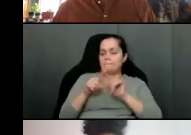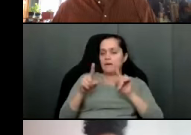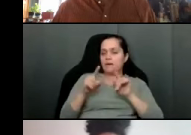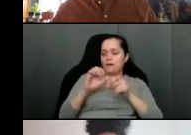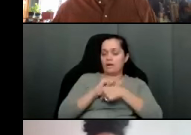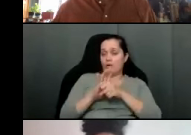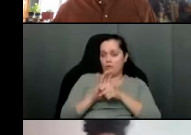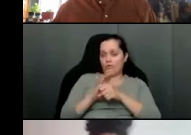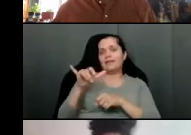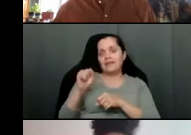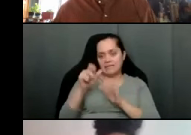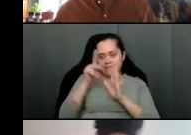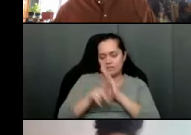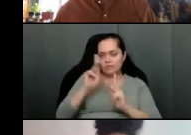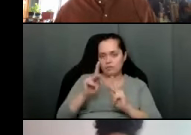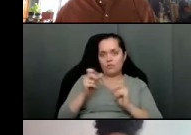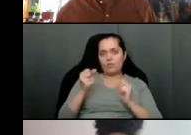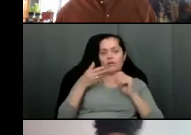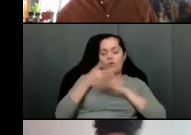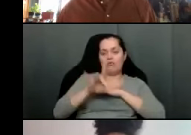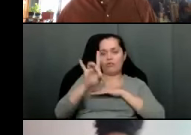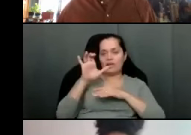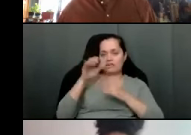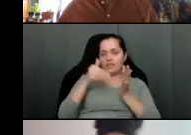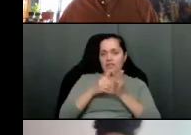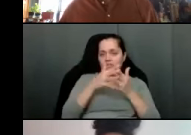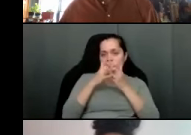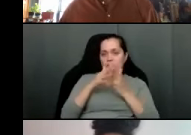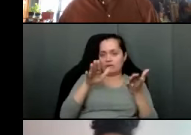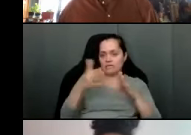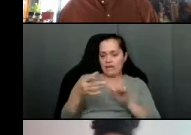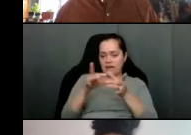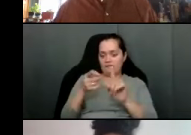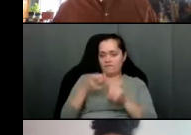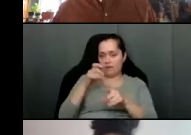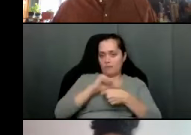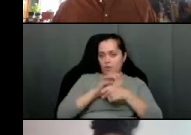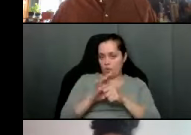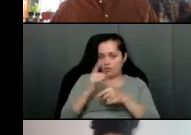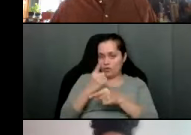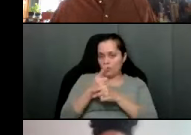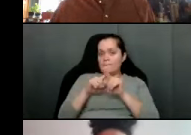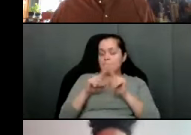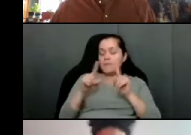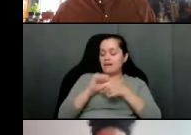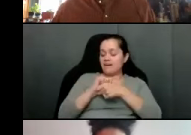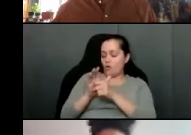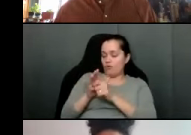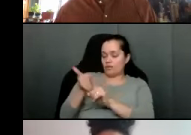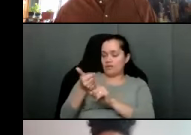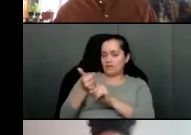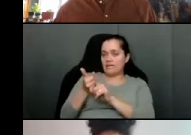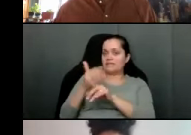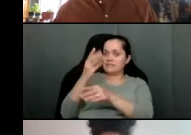COVID does, of course, kill people. We've had over 800,000 Americans die of COVID. But COVID takes a